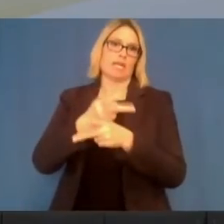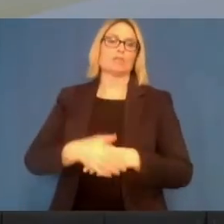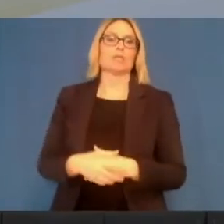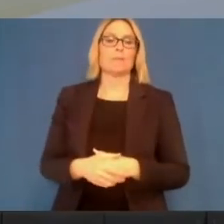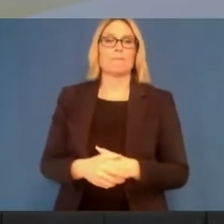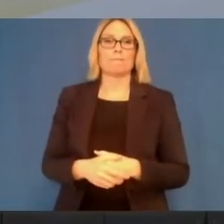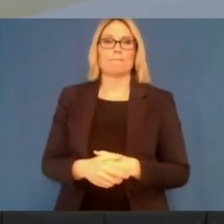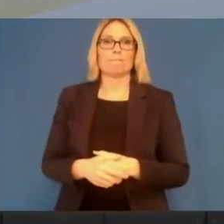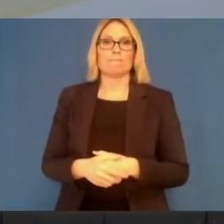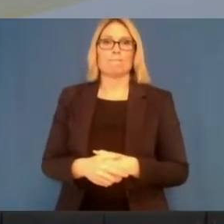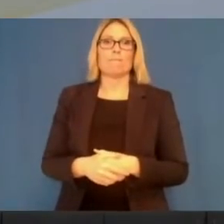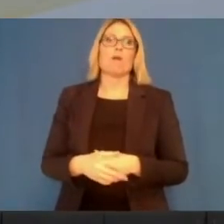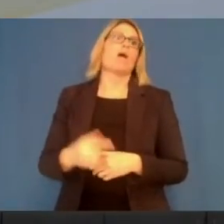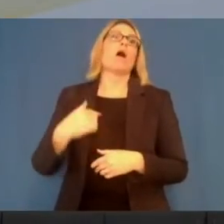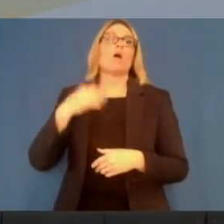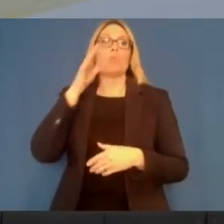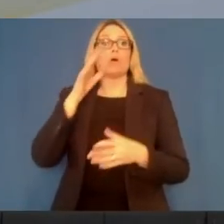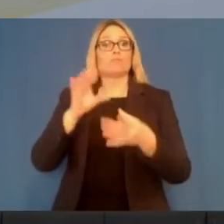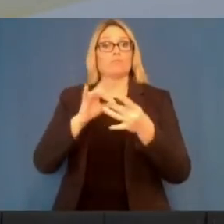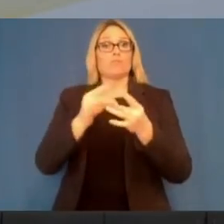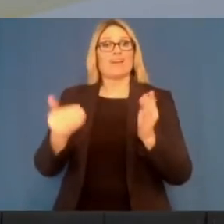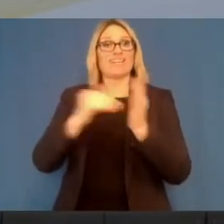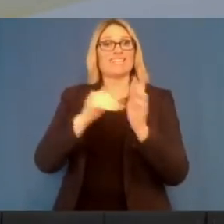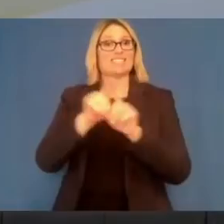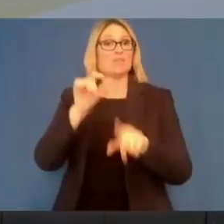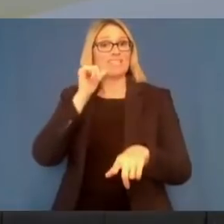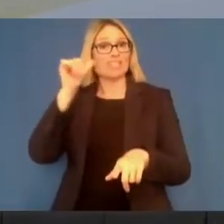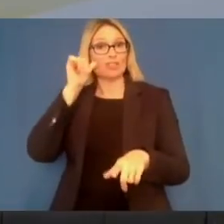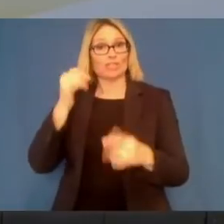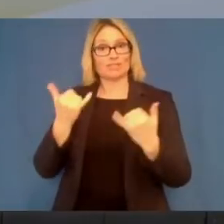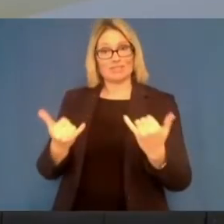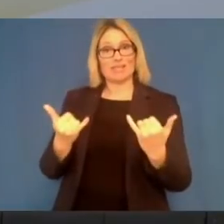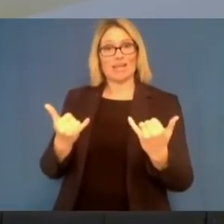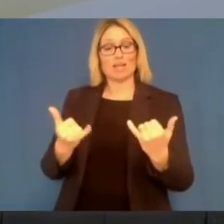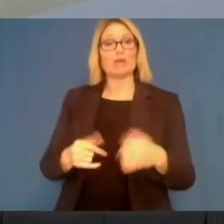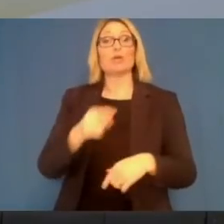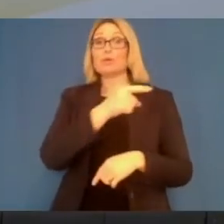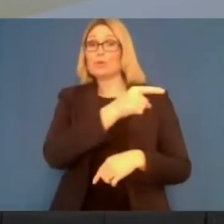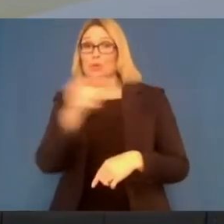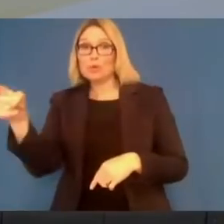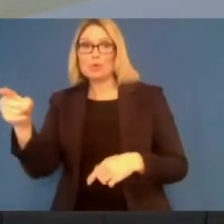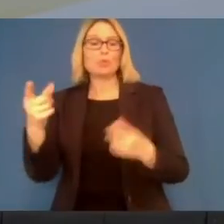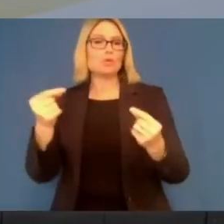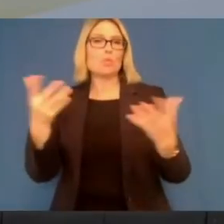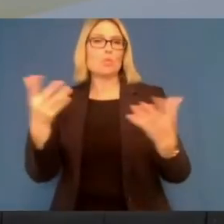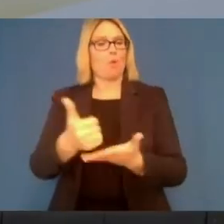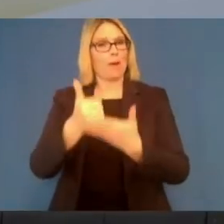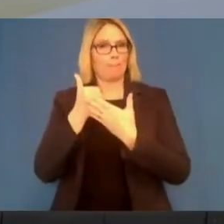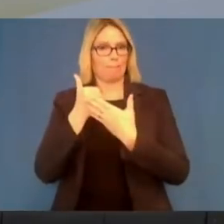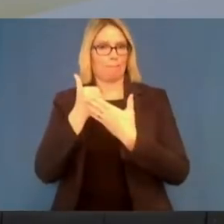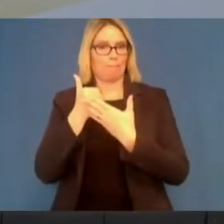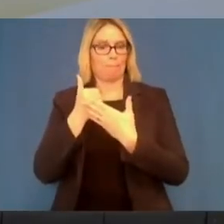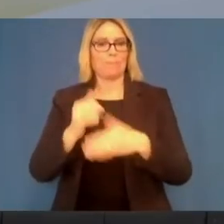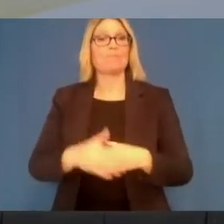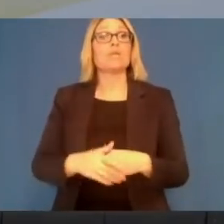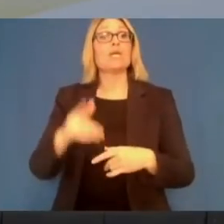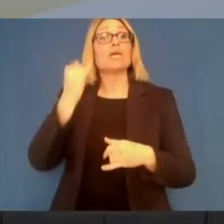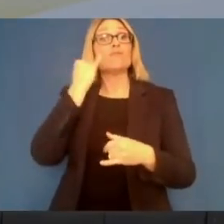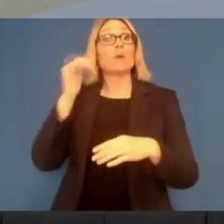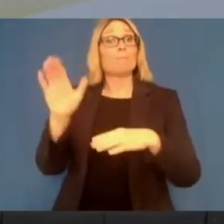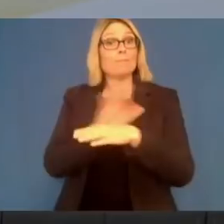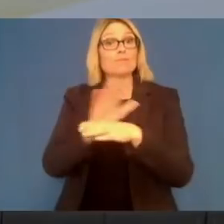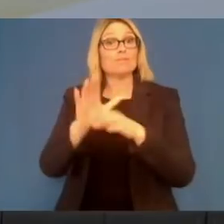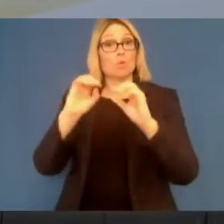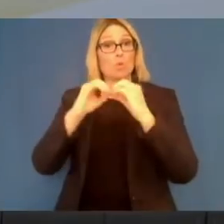I'm going to repeat something I mentioned yesterday in relation to what you can do to help us. If you're a business or organization